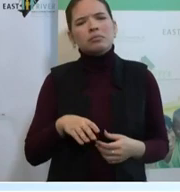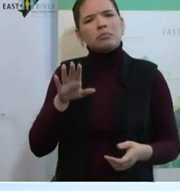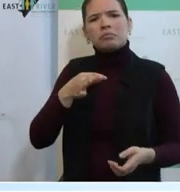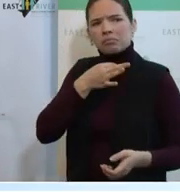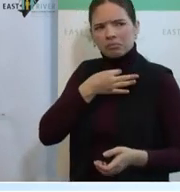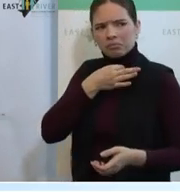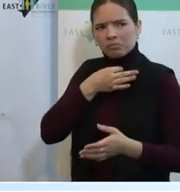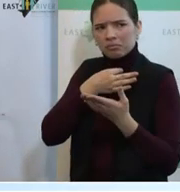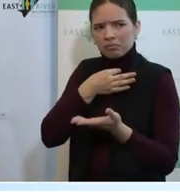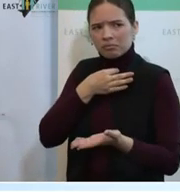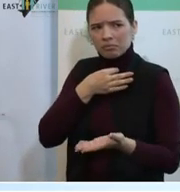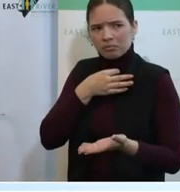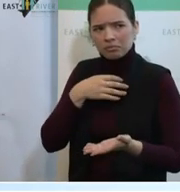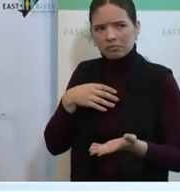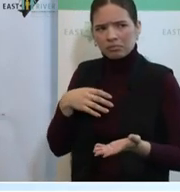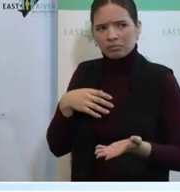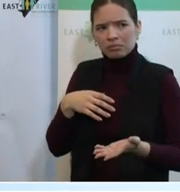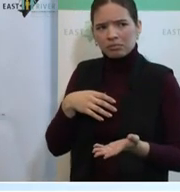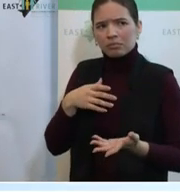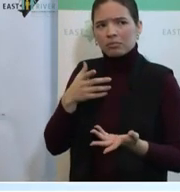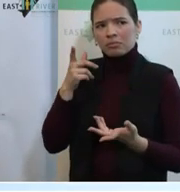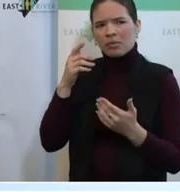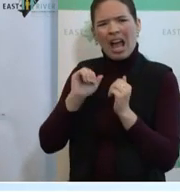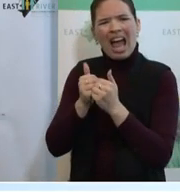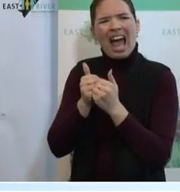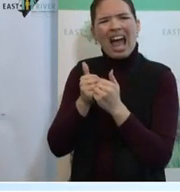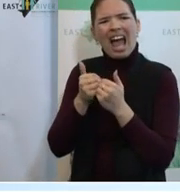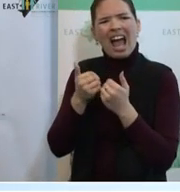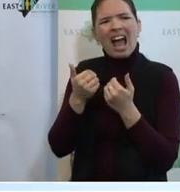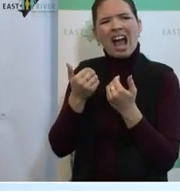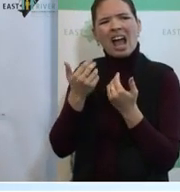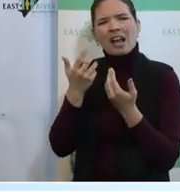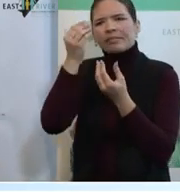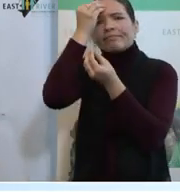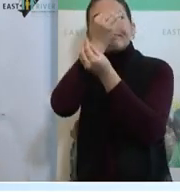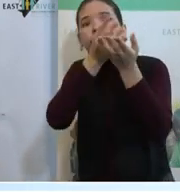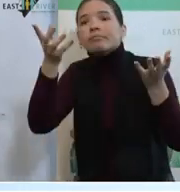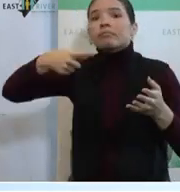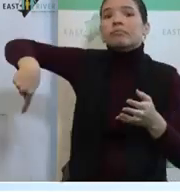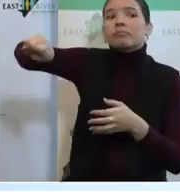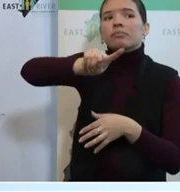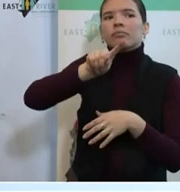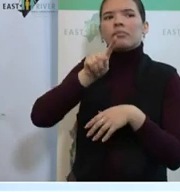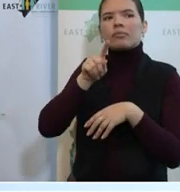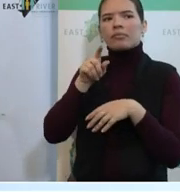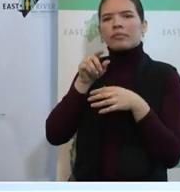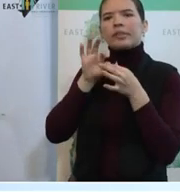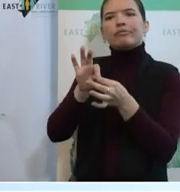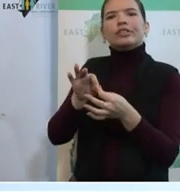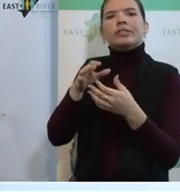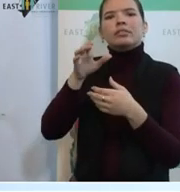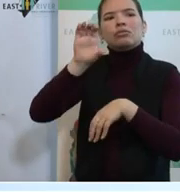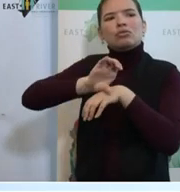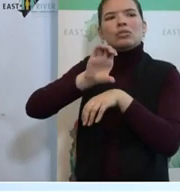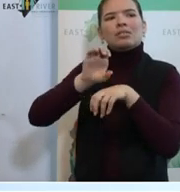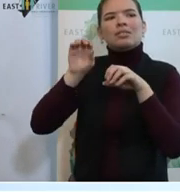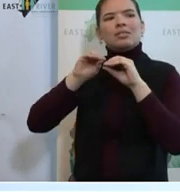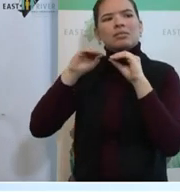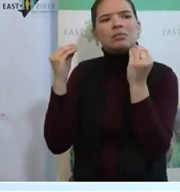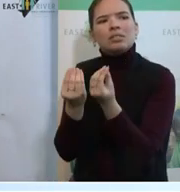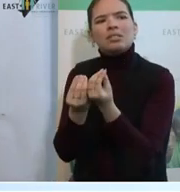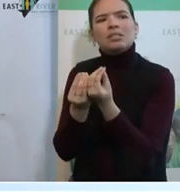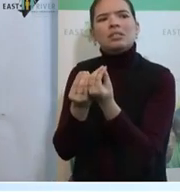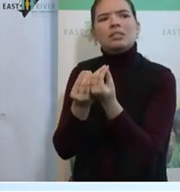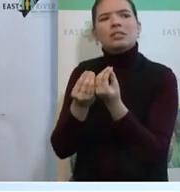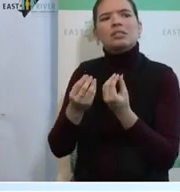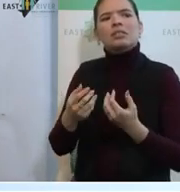getting the word out? For example, churches, organizations. We're good, and I'll do the best I can, but What about getting the